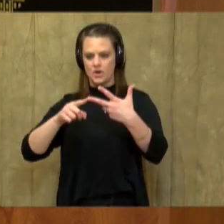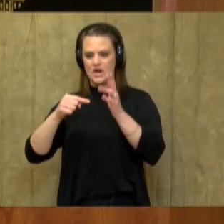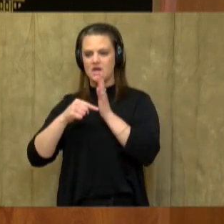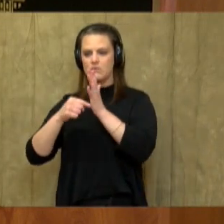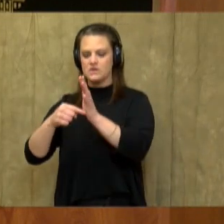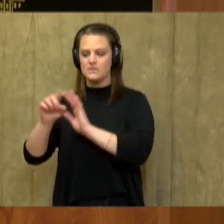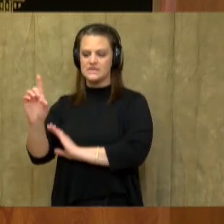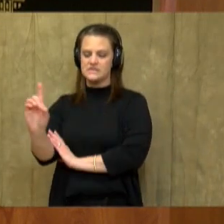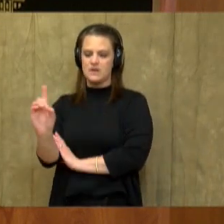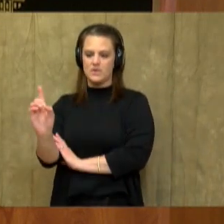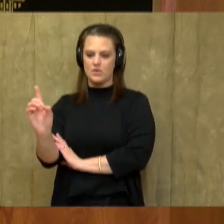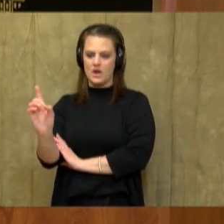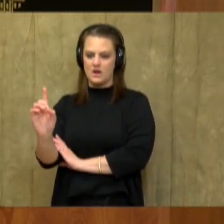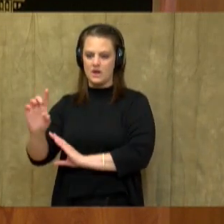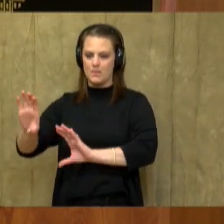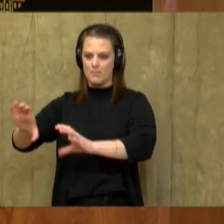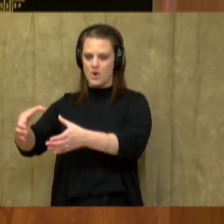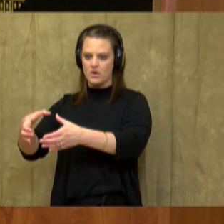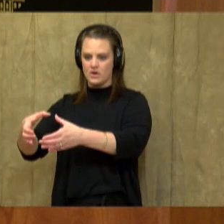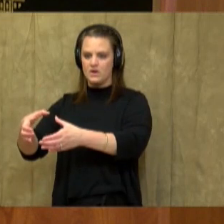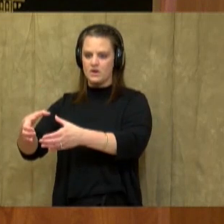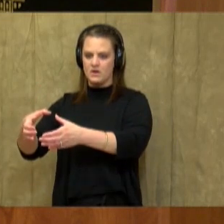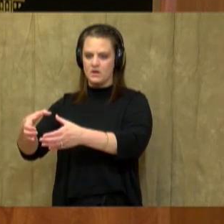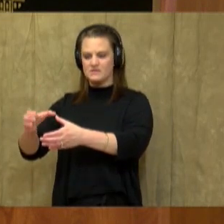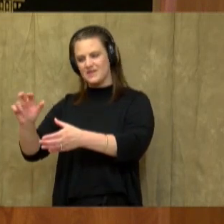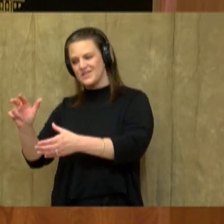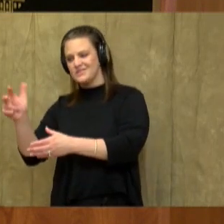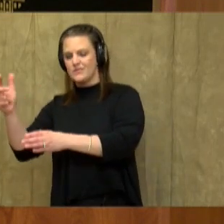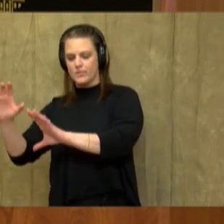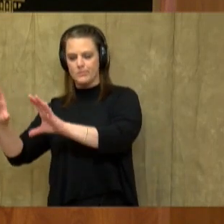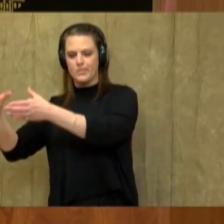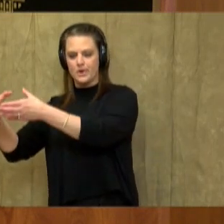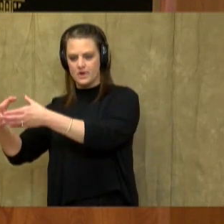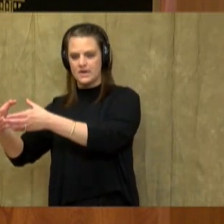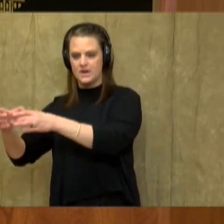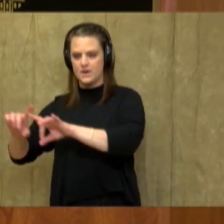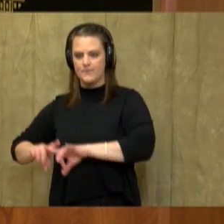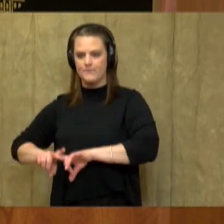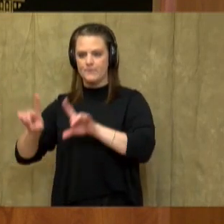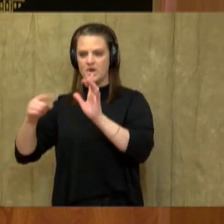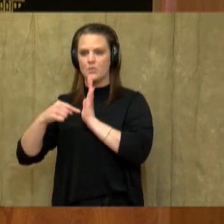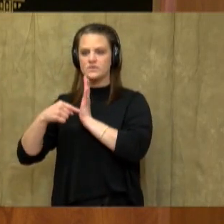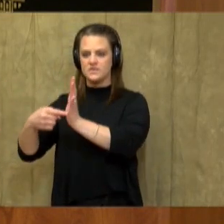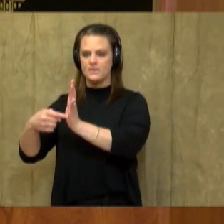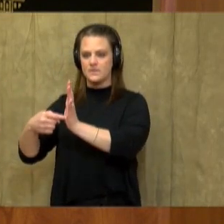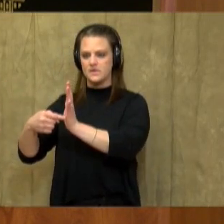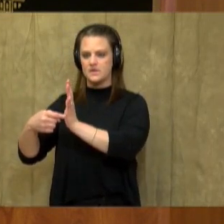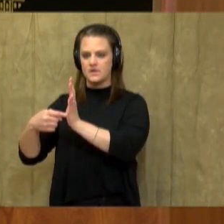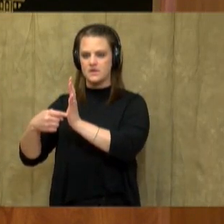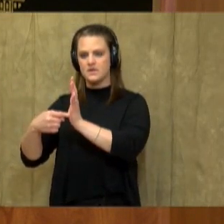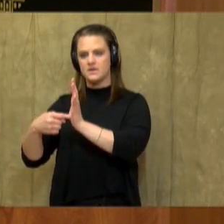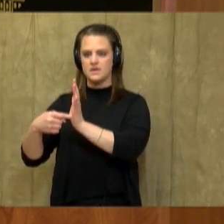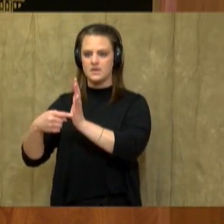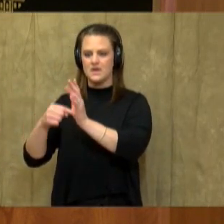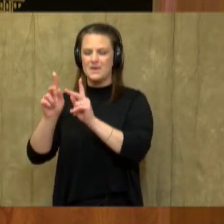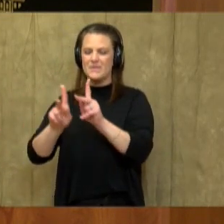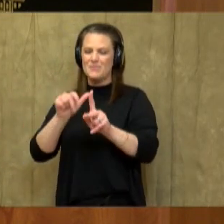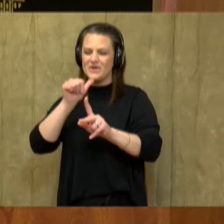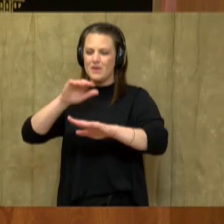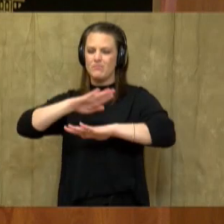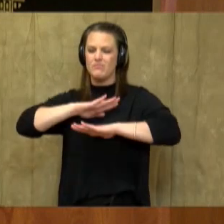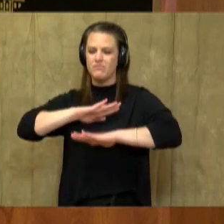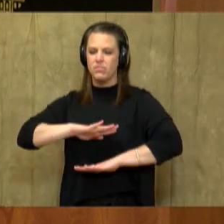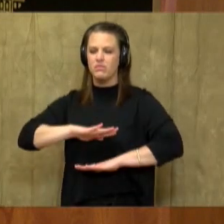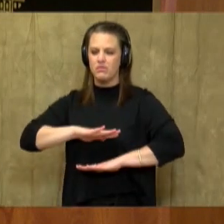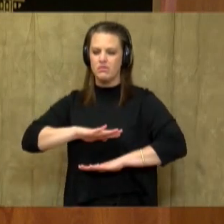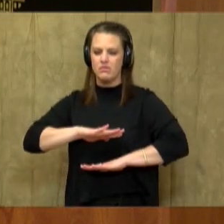a Democratic party. It's like a third-party candidate, but he represented those who were not satisfied with